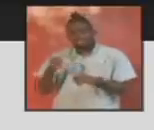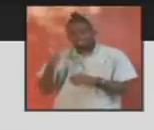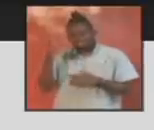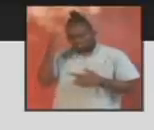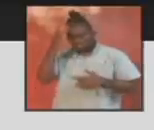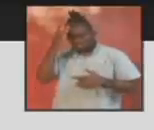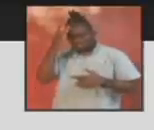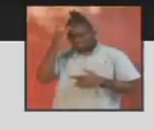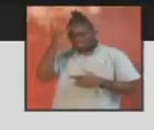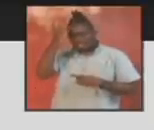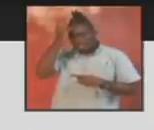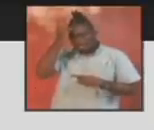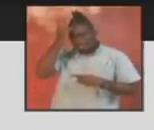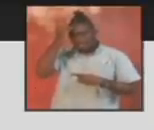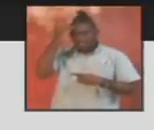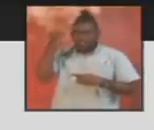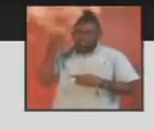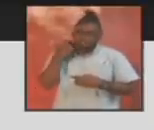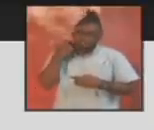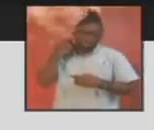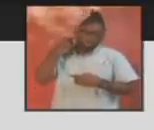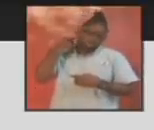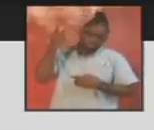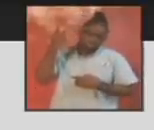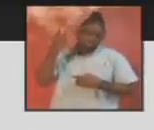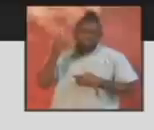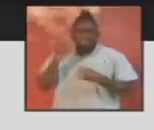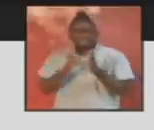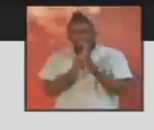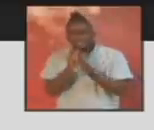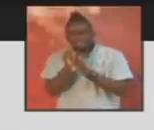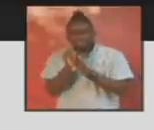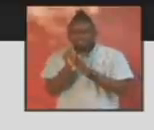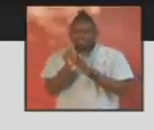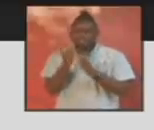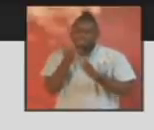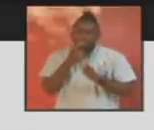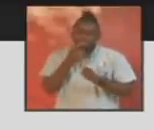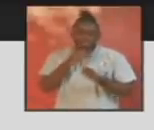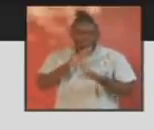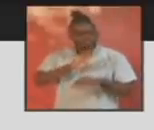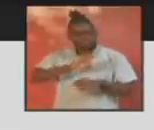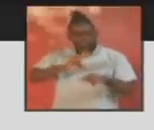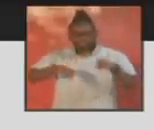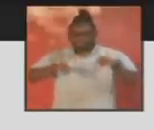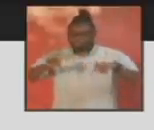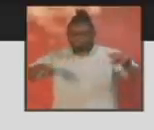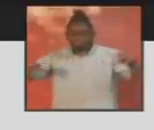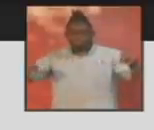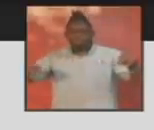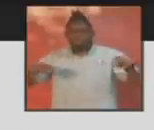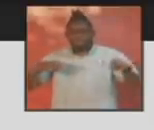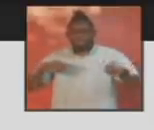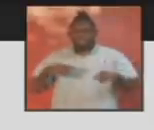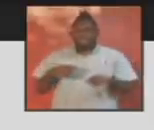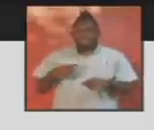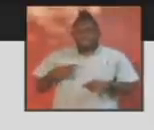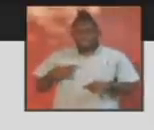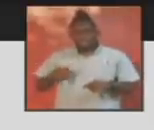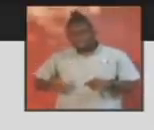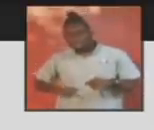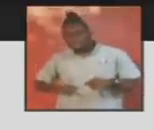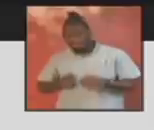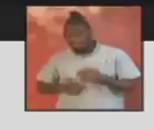comorbidities, including hypertension, diabetes, treatment for some malignancies, kidney disease, a range of things that impair